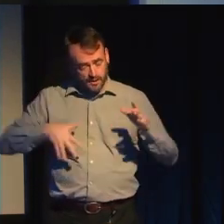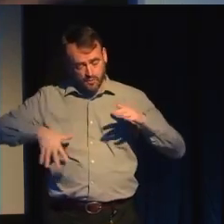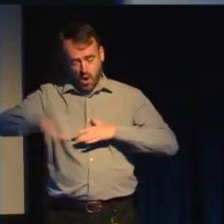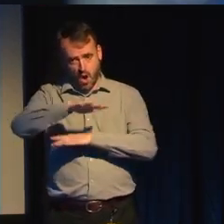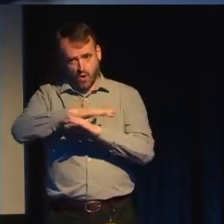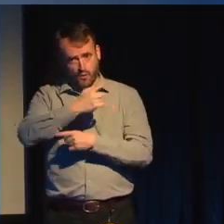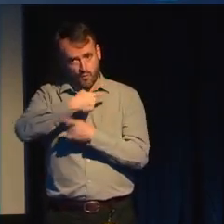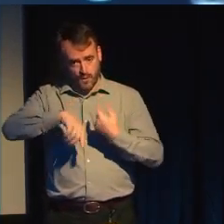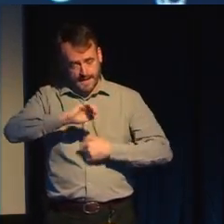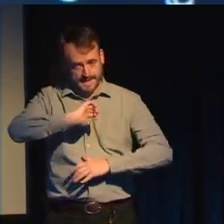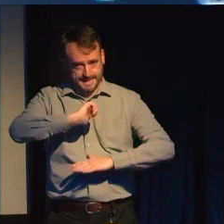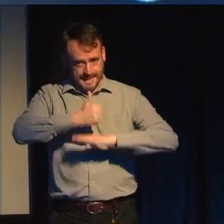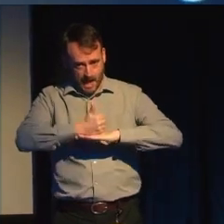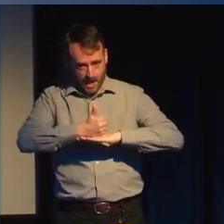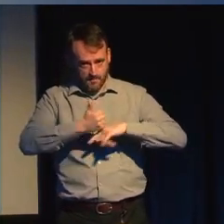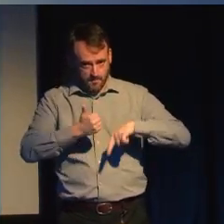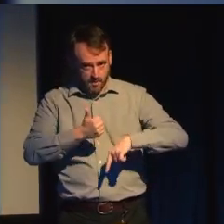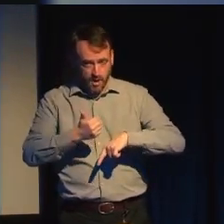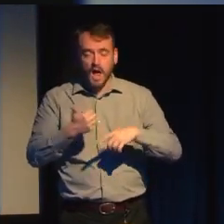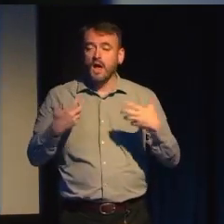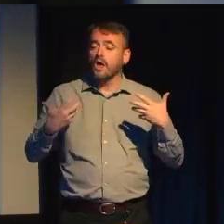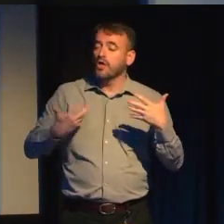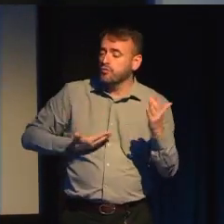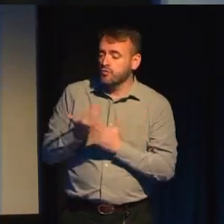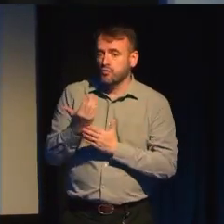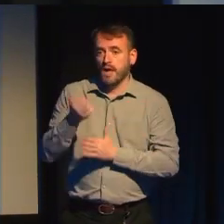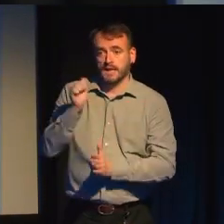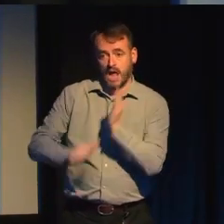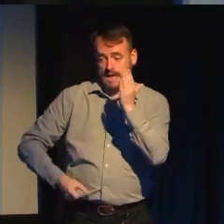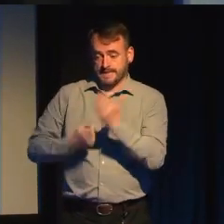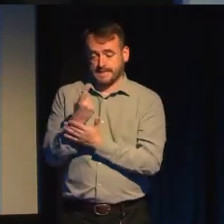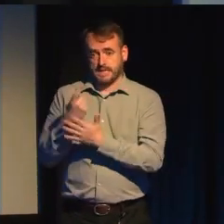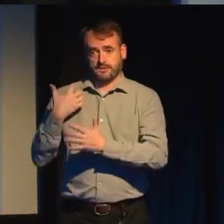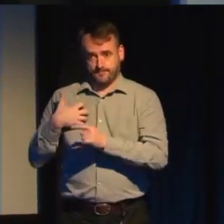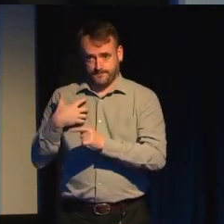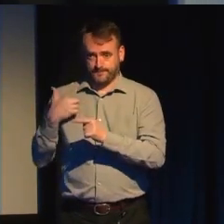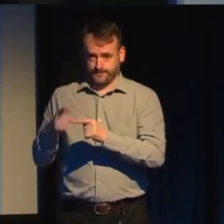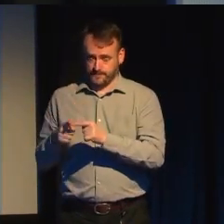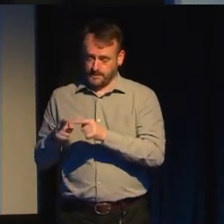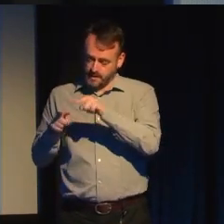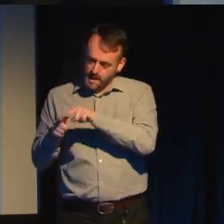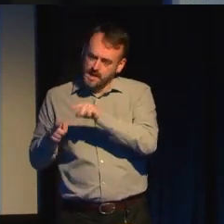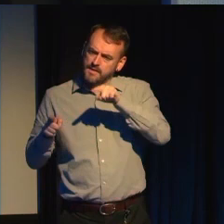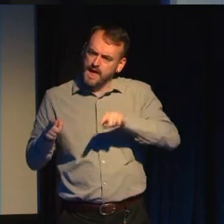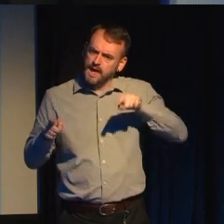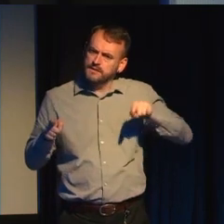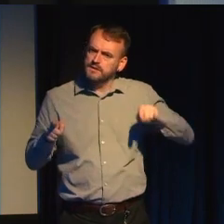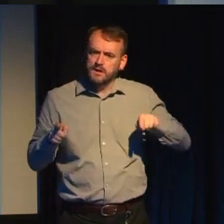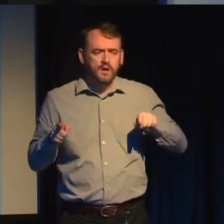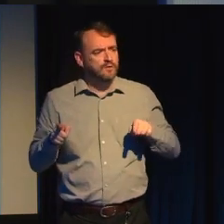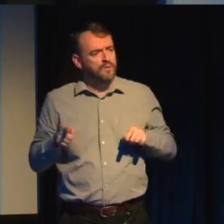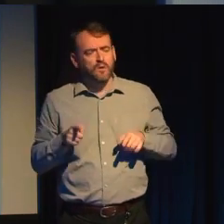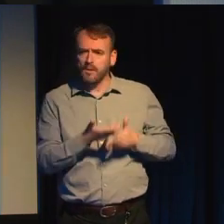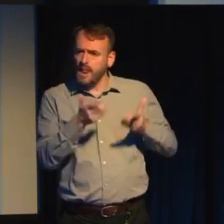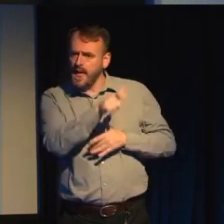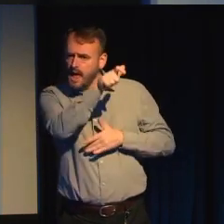we have to with the inciting incident. And what we're then doing is we're requiring you to explore the world and